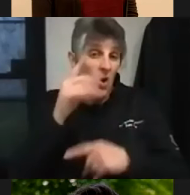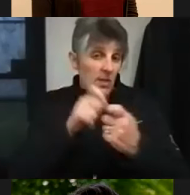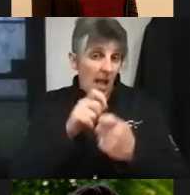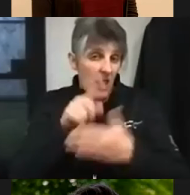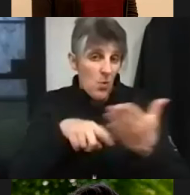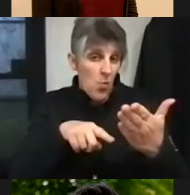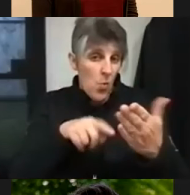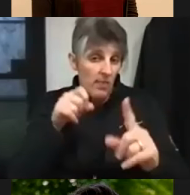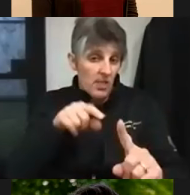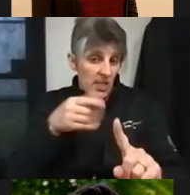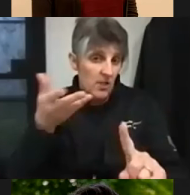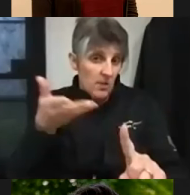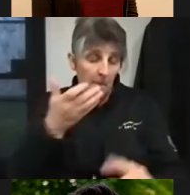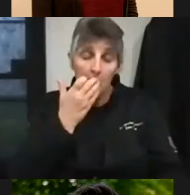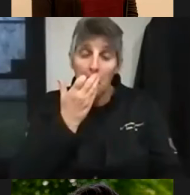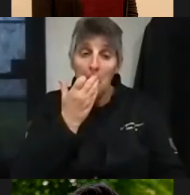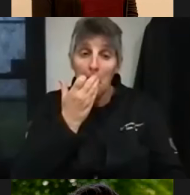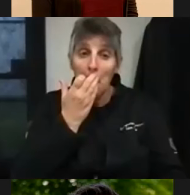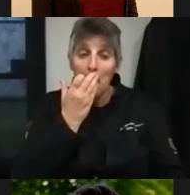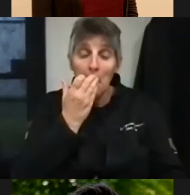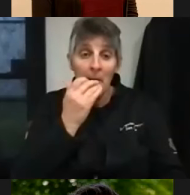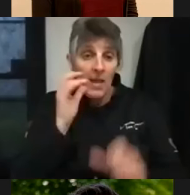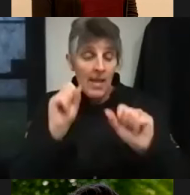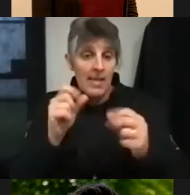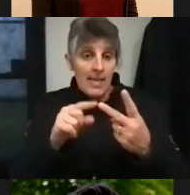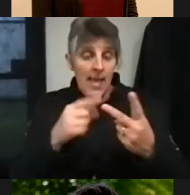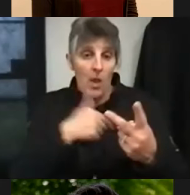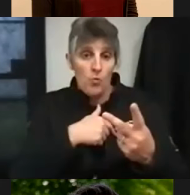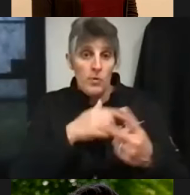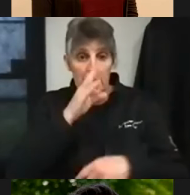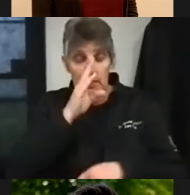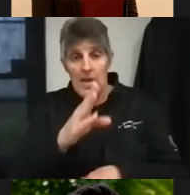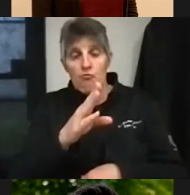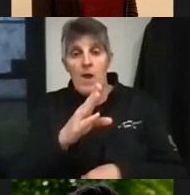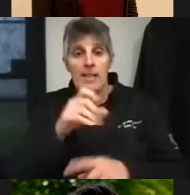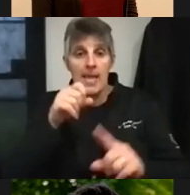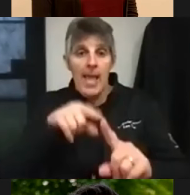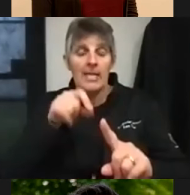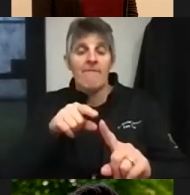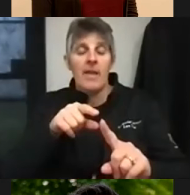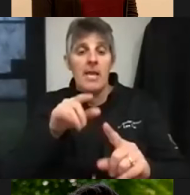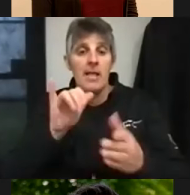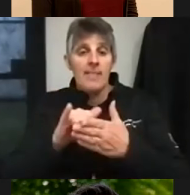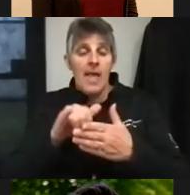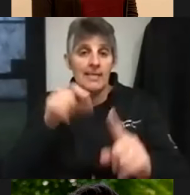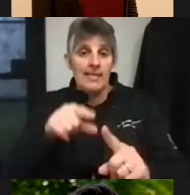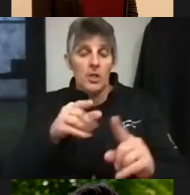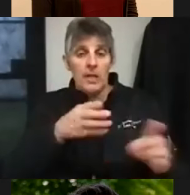the signal is, can we directly activate the signaling